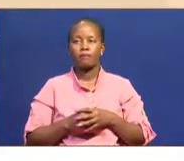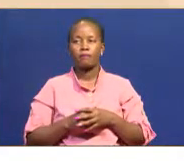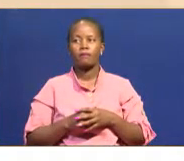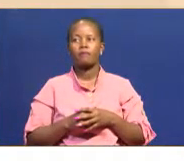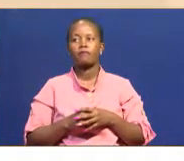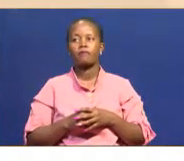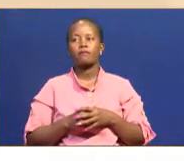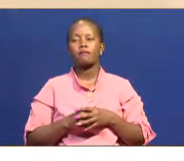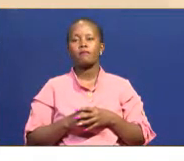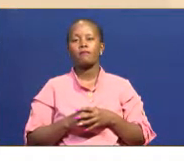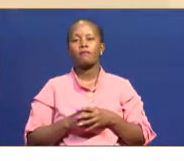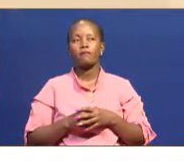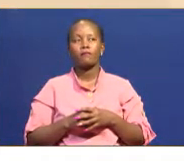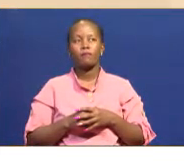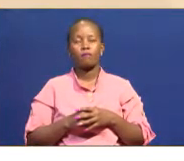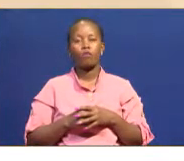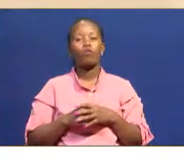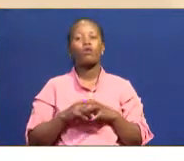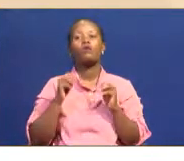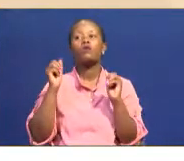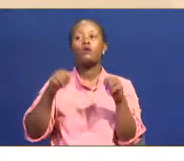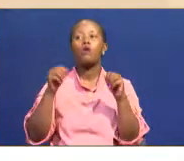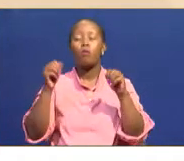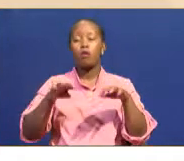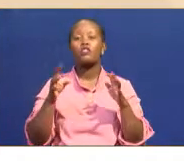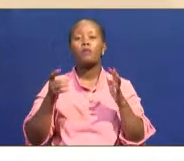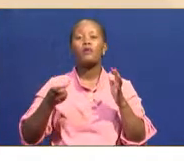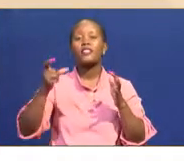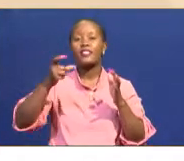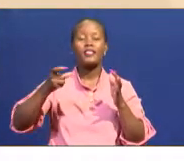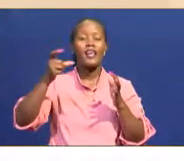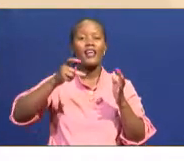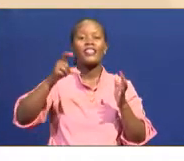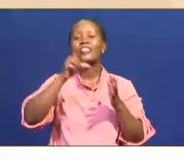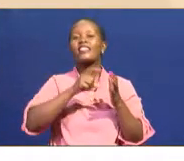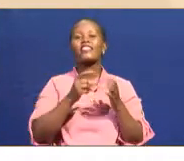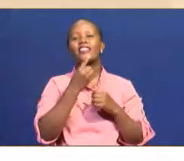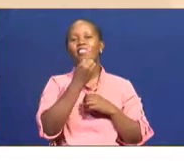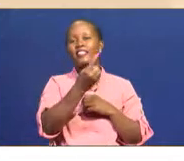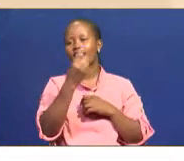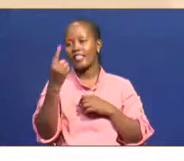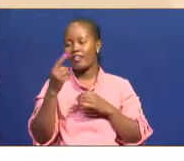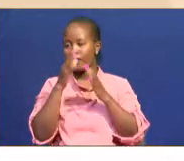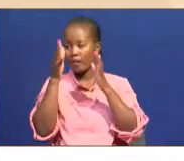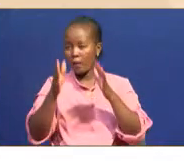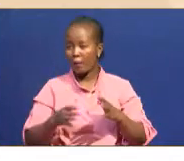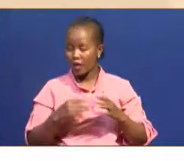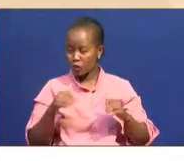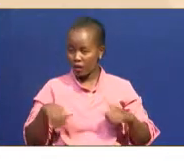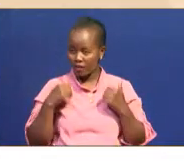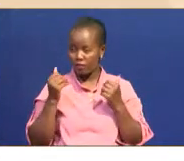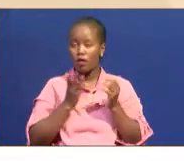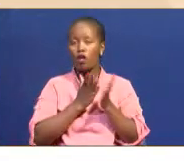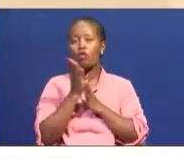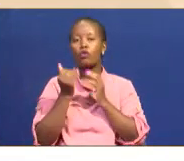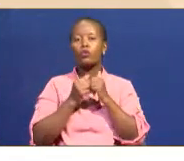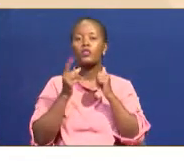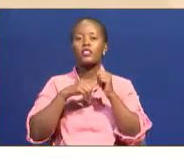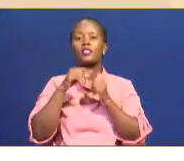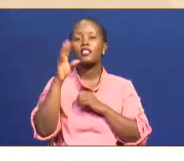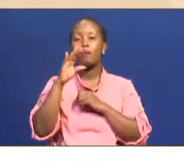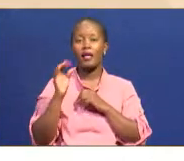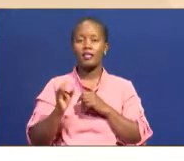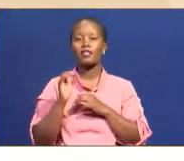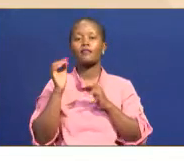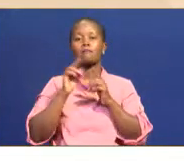It can really increase everybody's life by 16%, especially education. And that's what